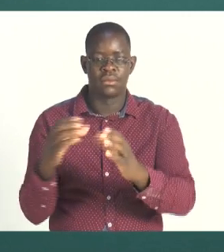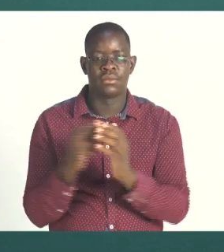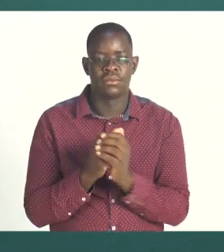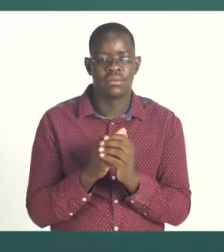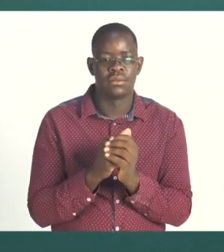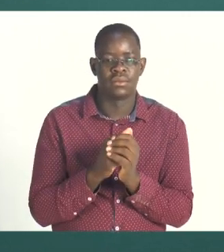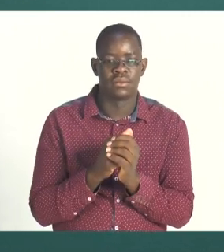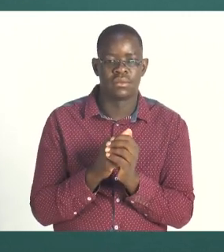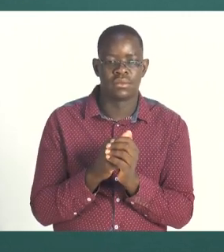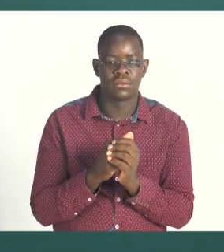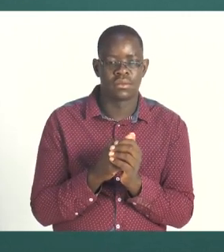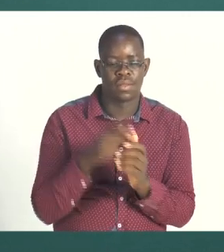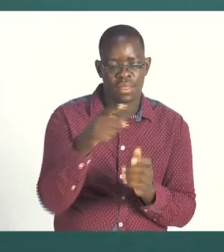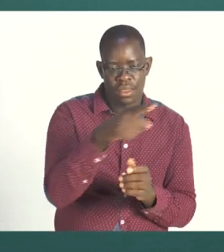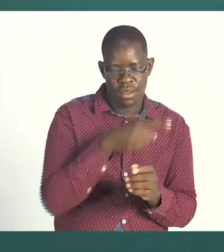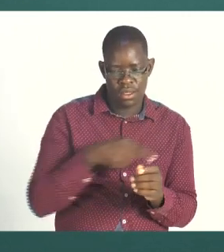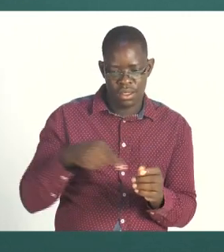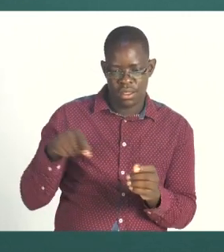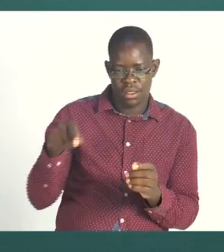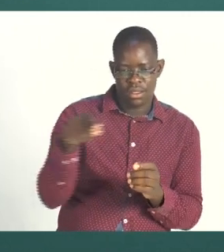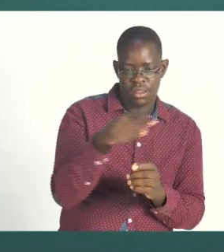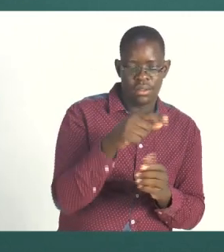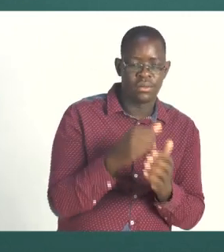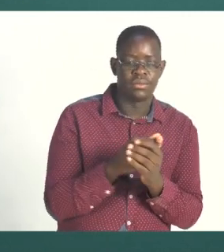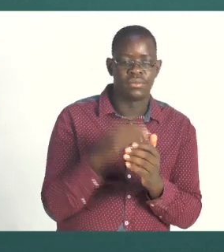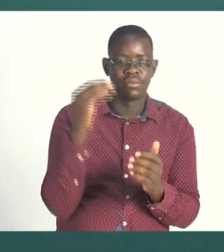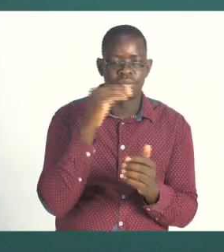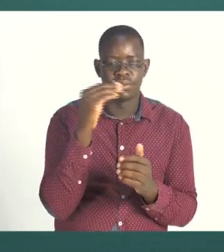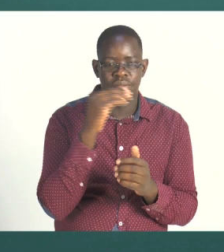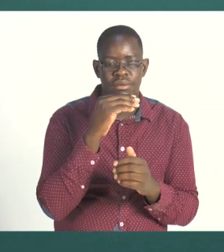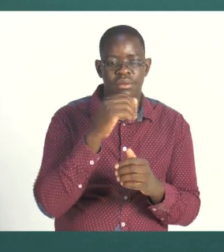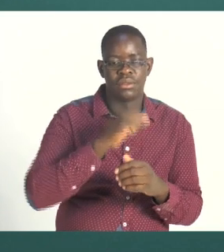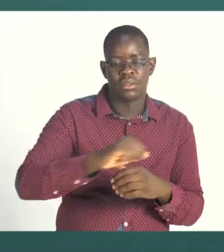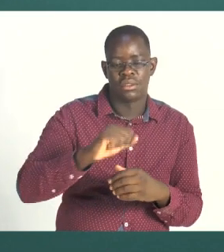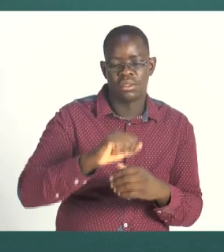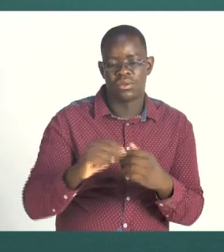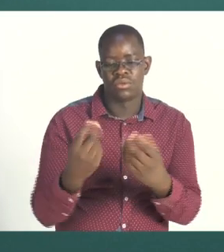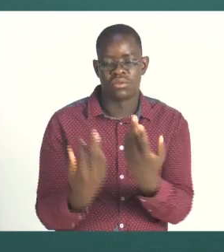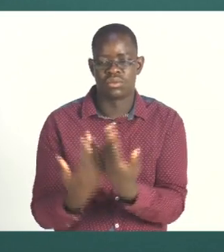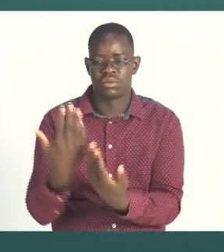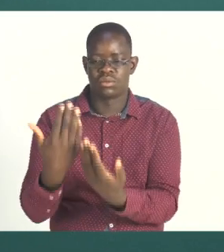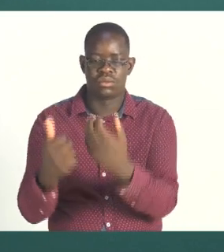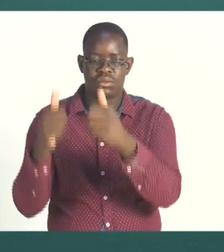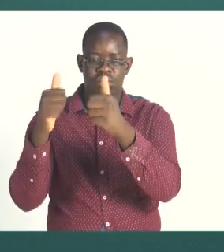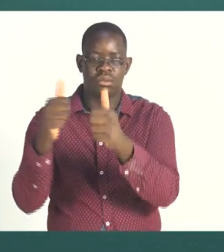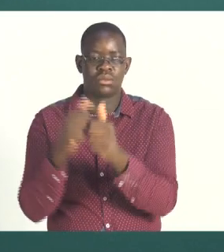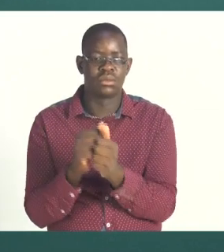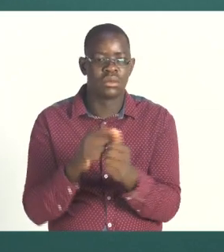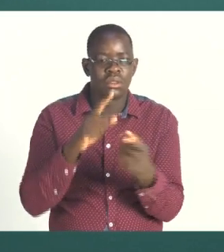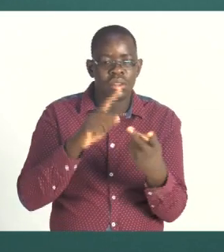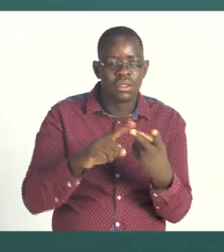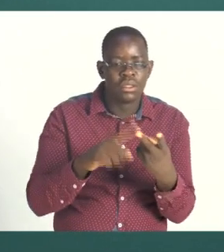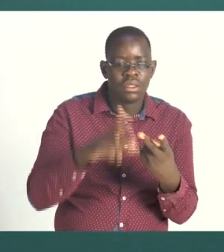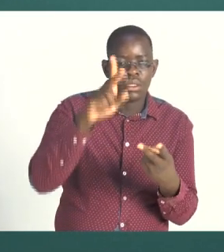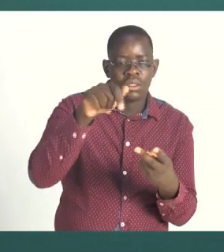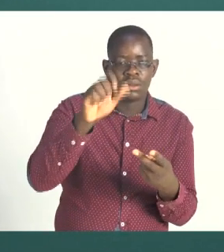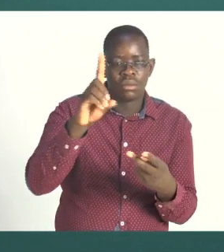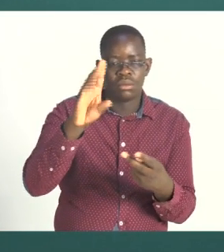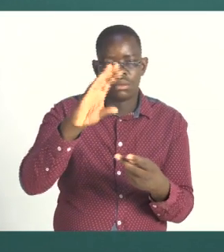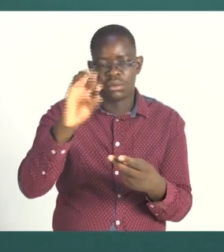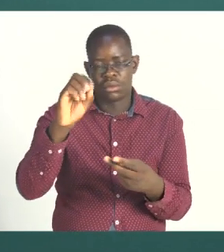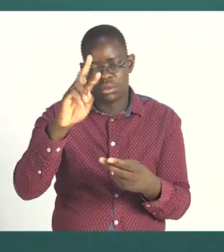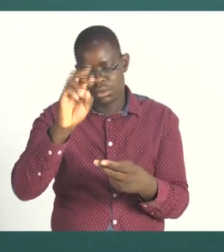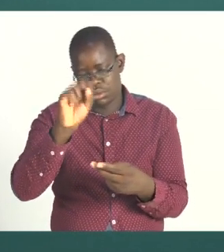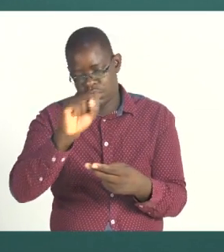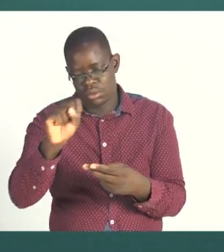to another in a sequence of rotation to allow the land to recover. With paddock grazing, animals are